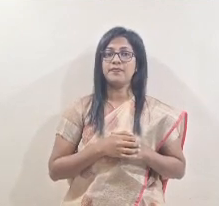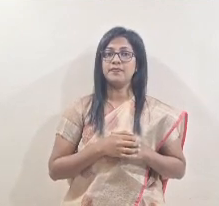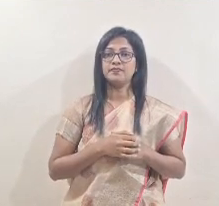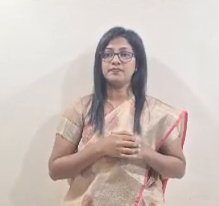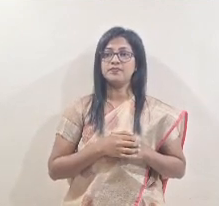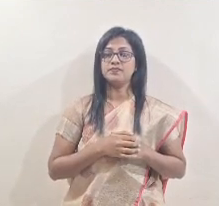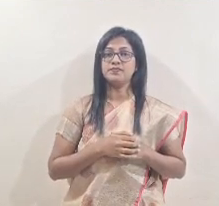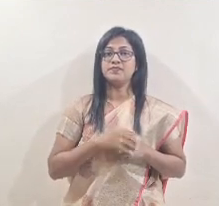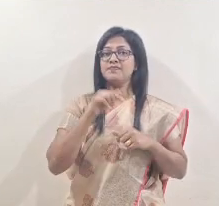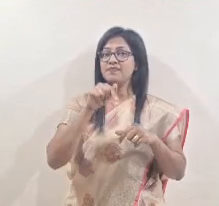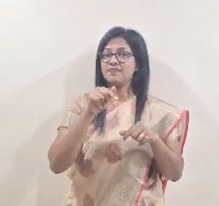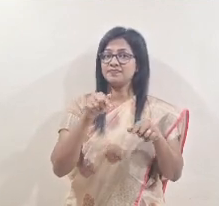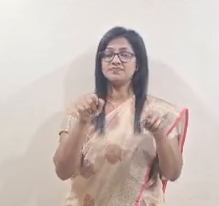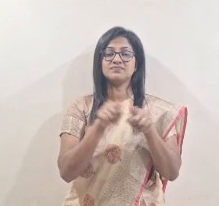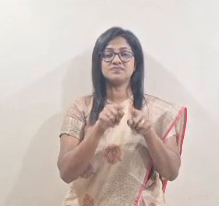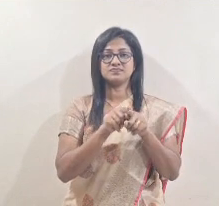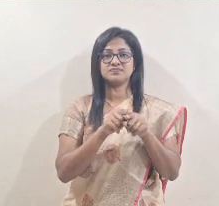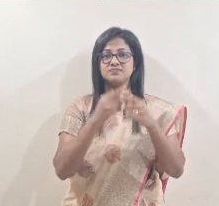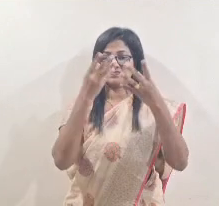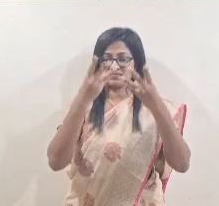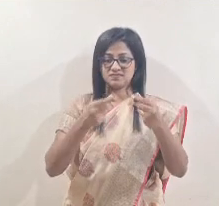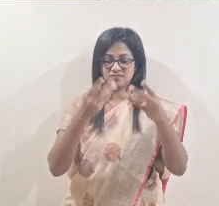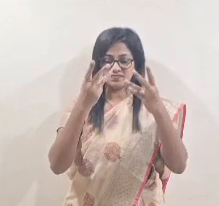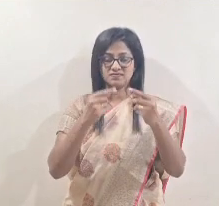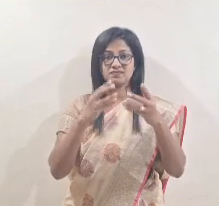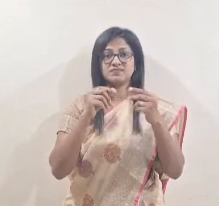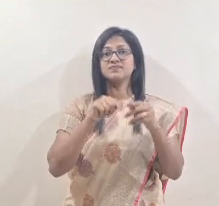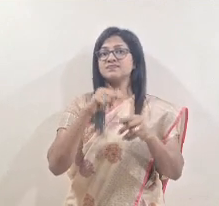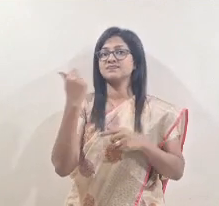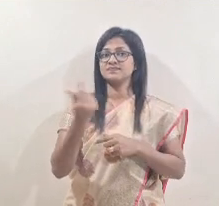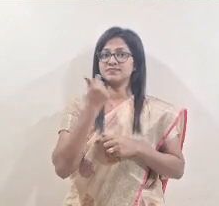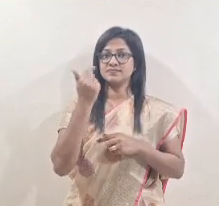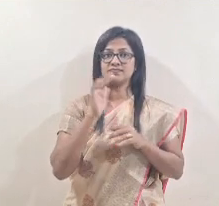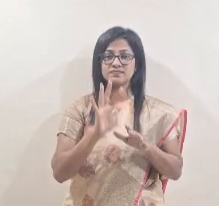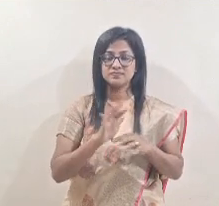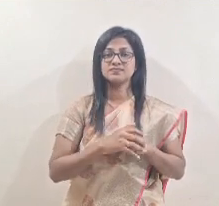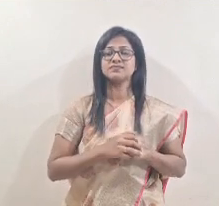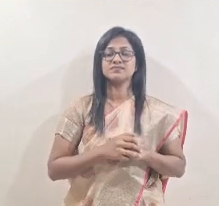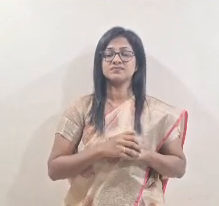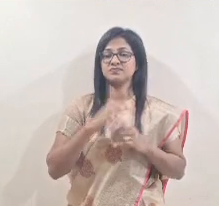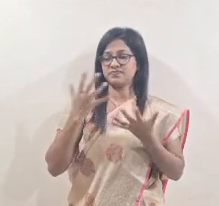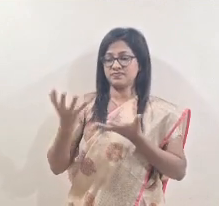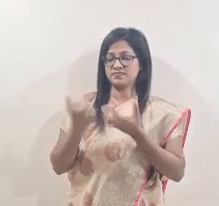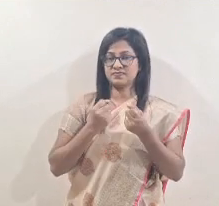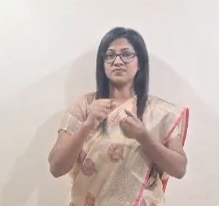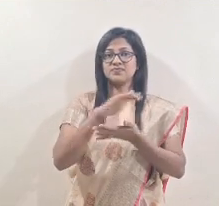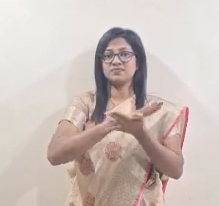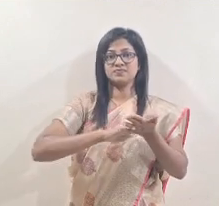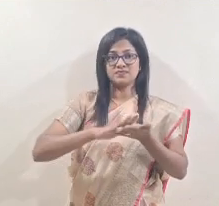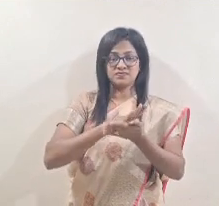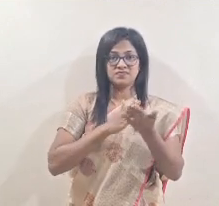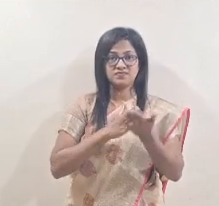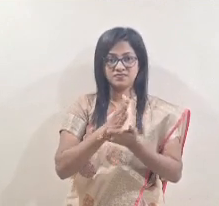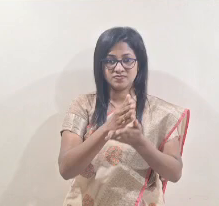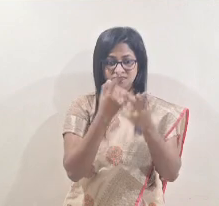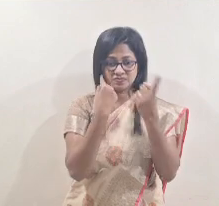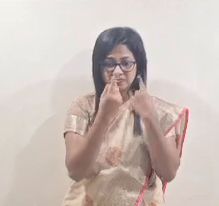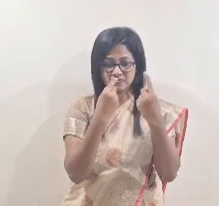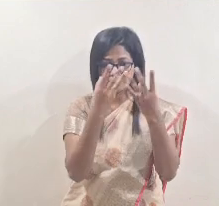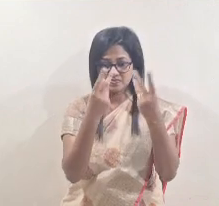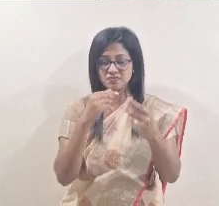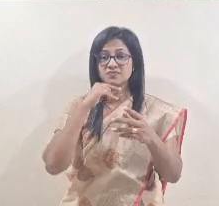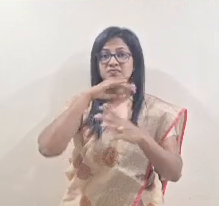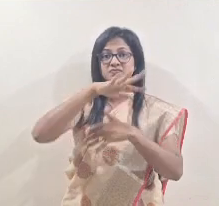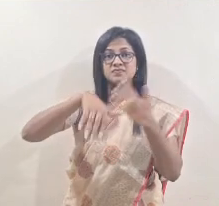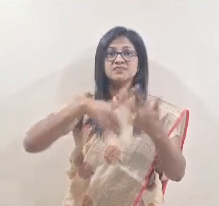And these are the basically equations which we are used because we have adopted a bottom approach for estimating the emissions.